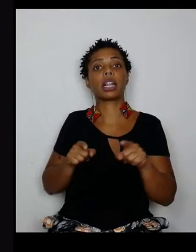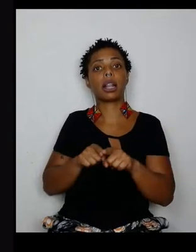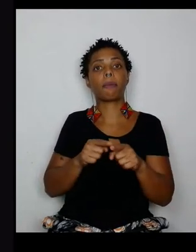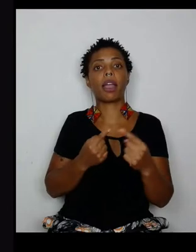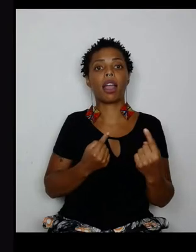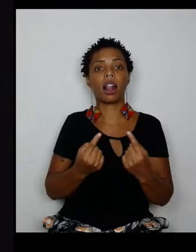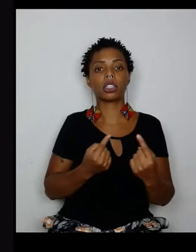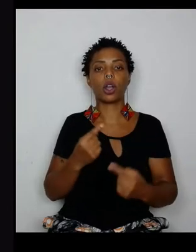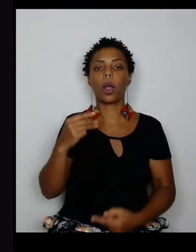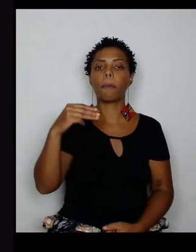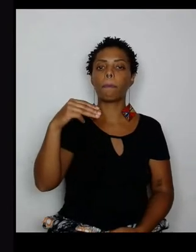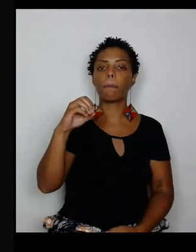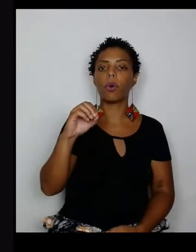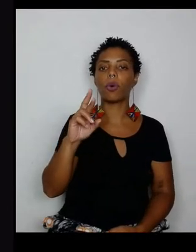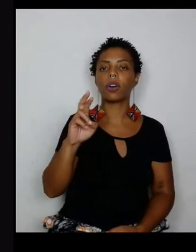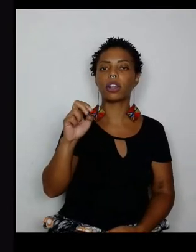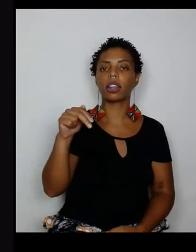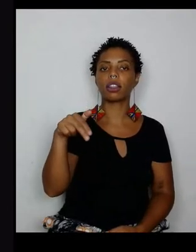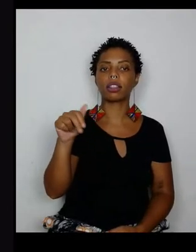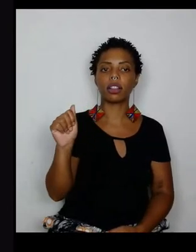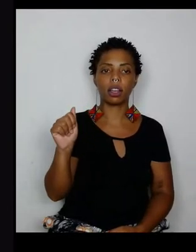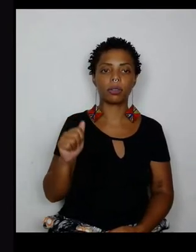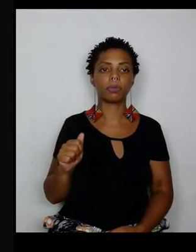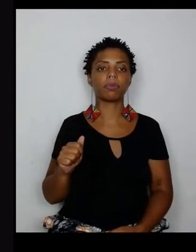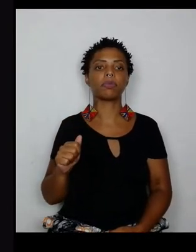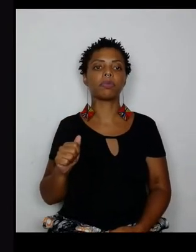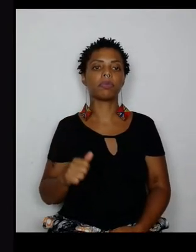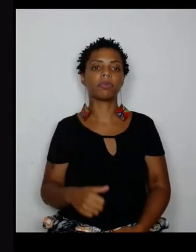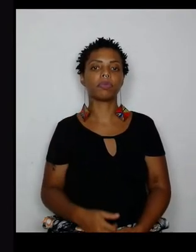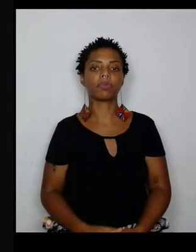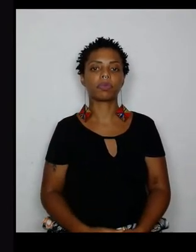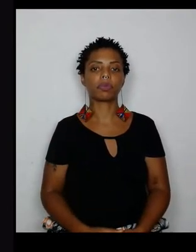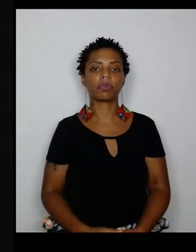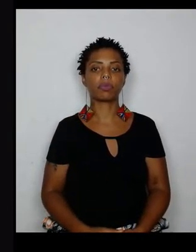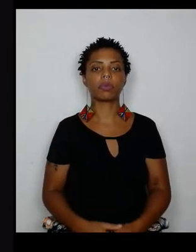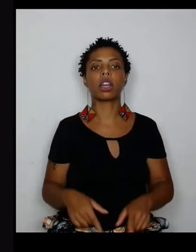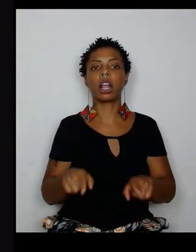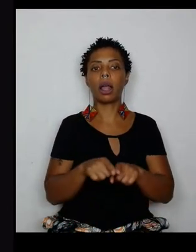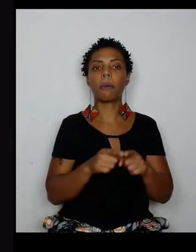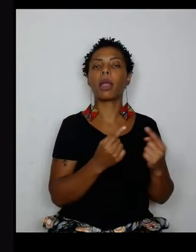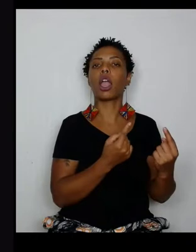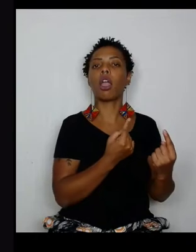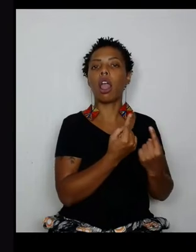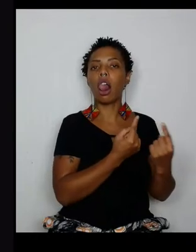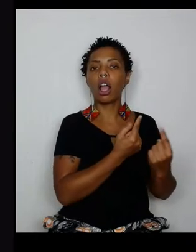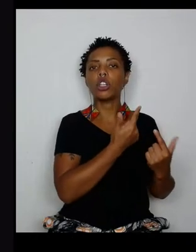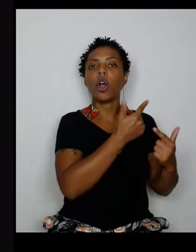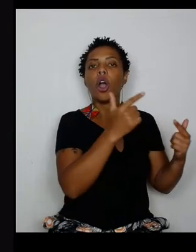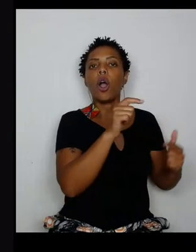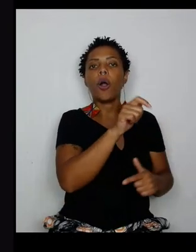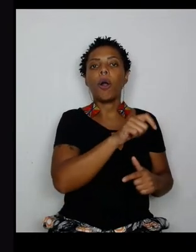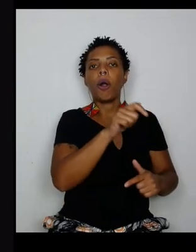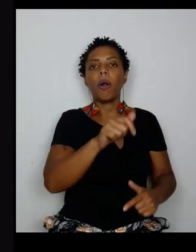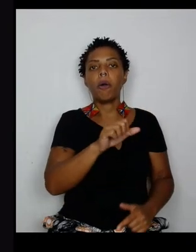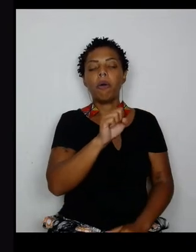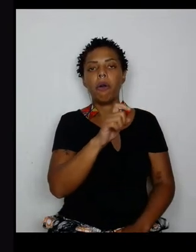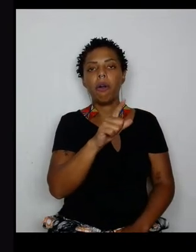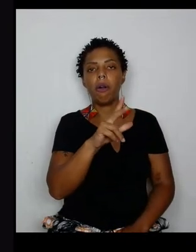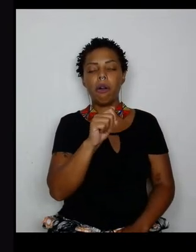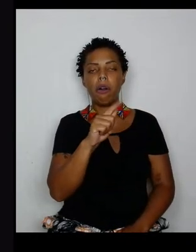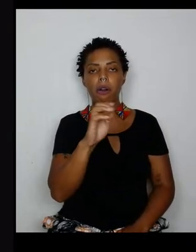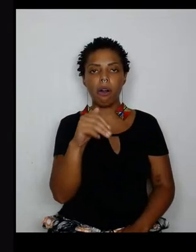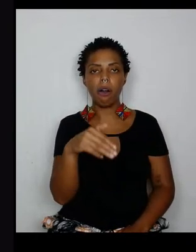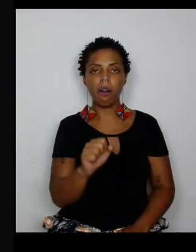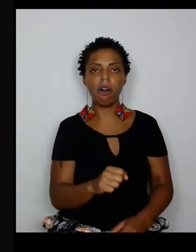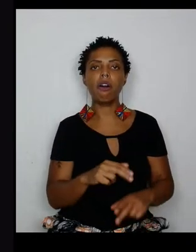civilized have provided rich points of departure for artists in the pacific i am interested in the ways that